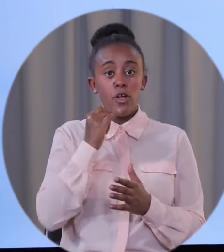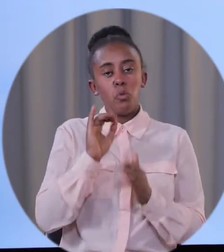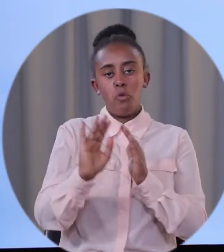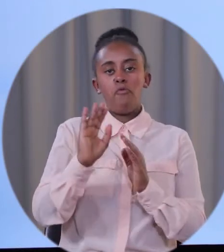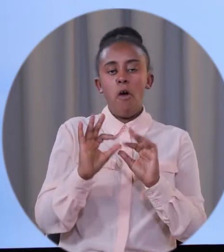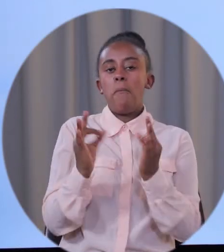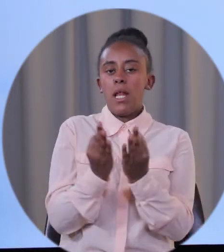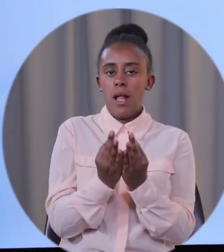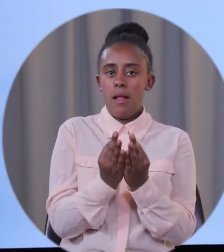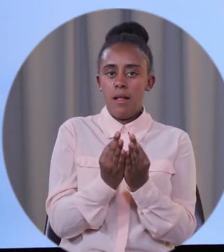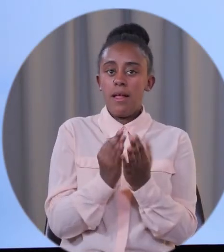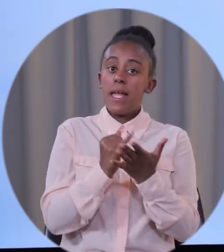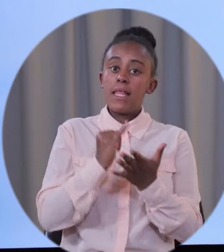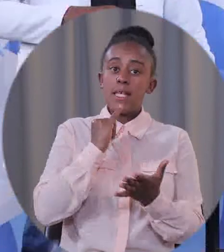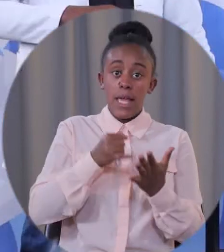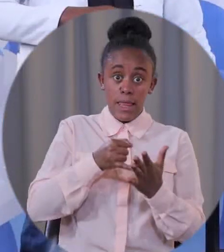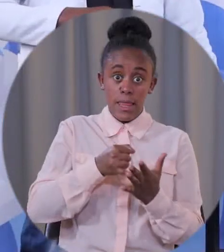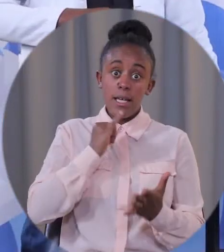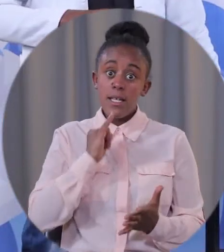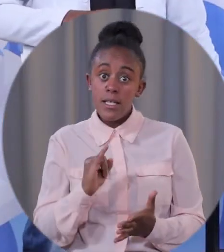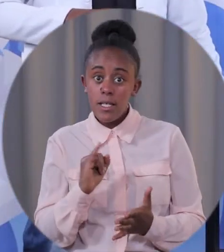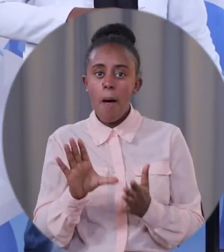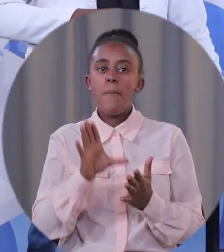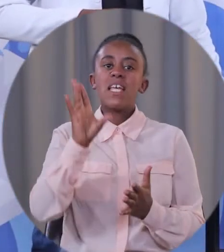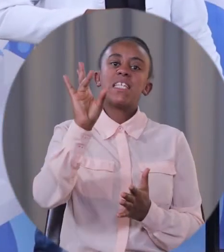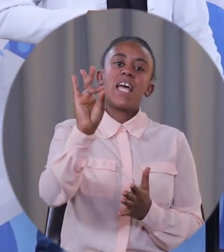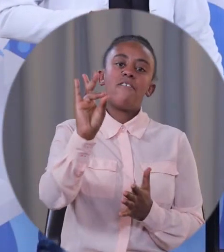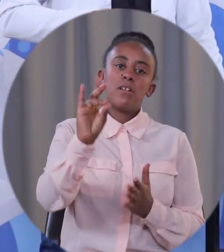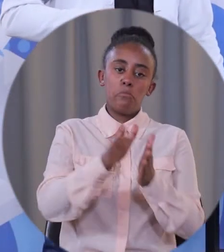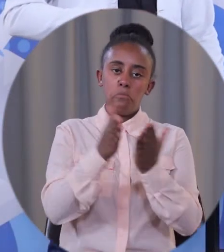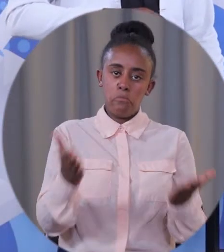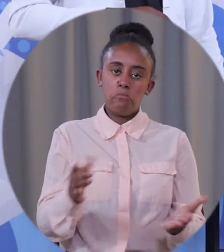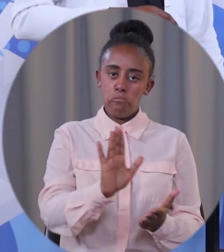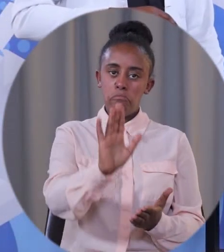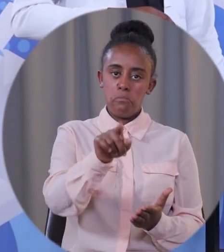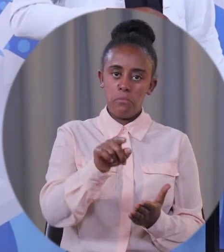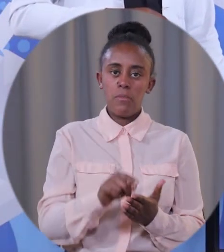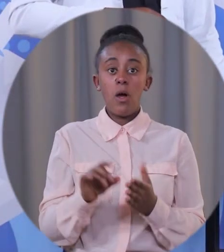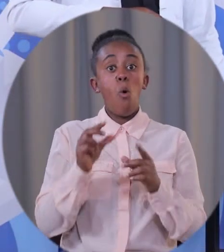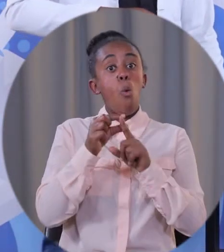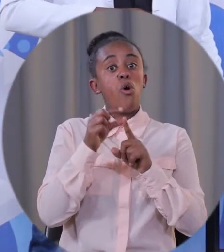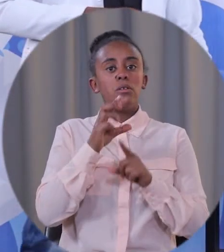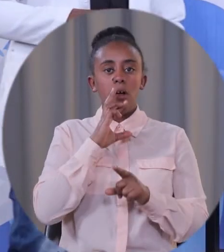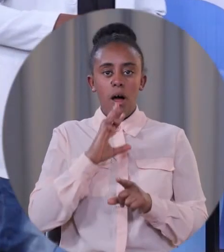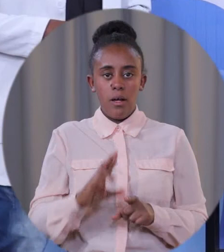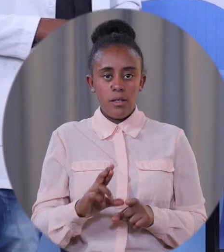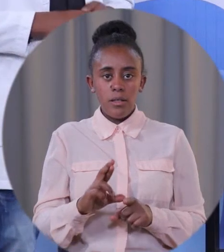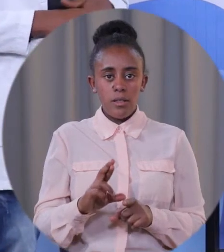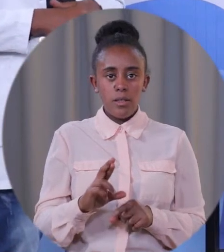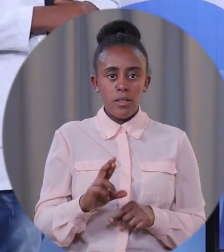family. And it is page 7 on your textbook. The words are